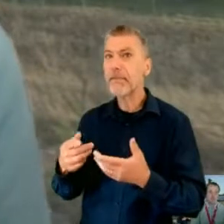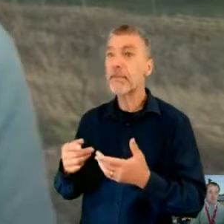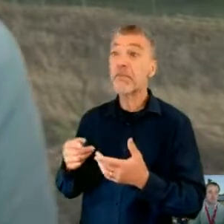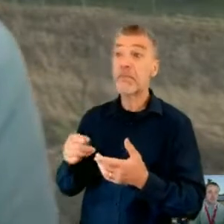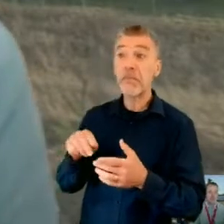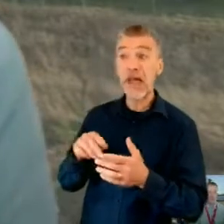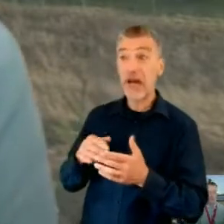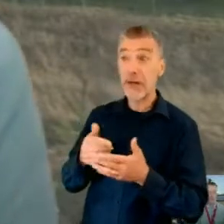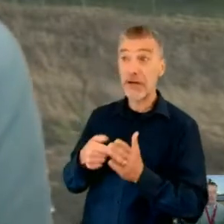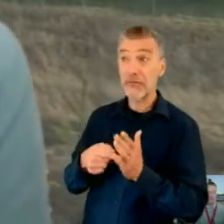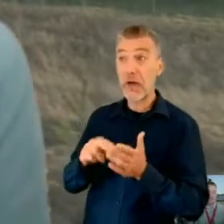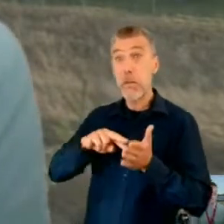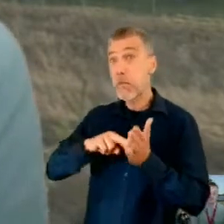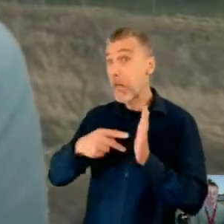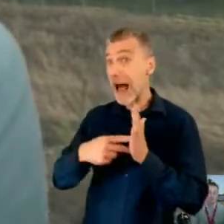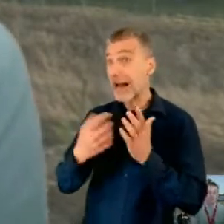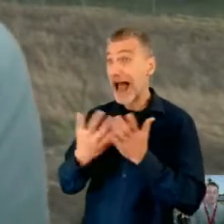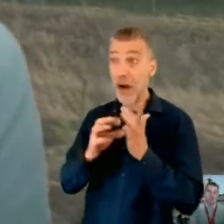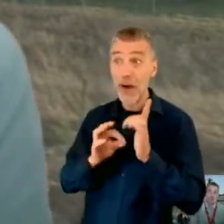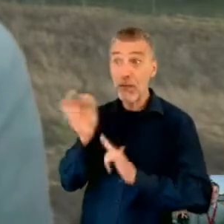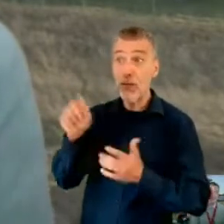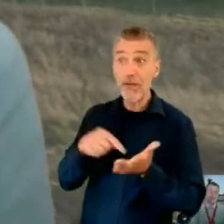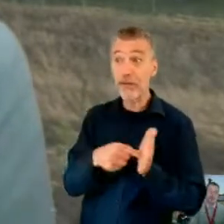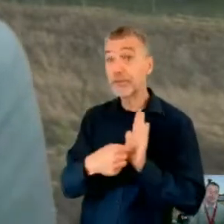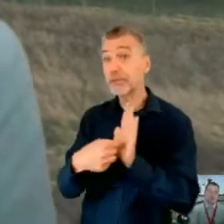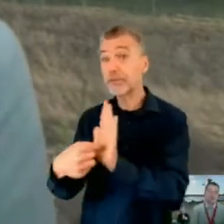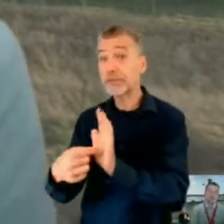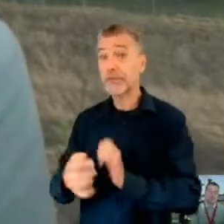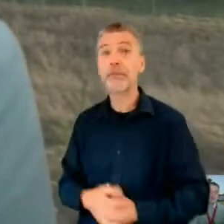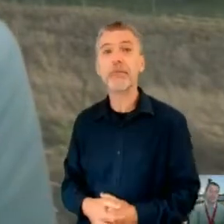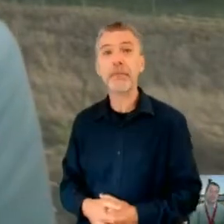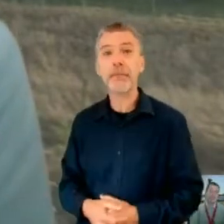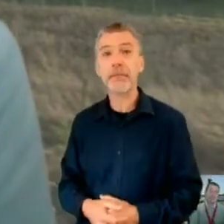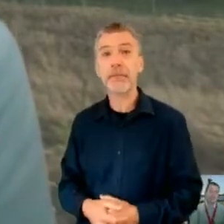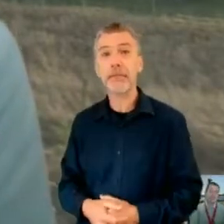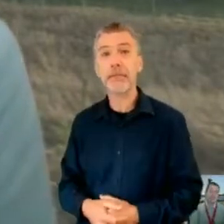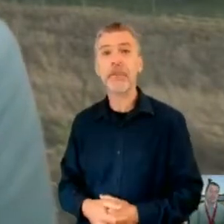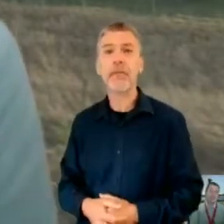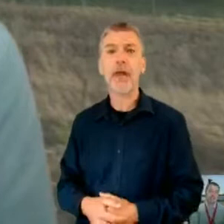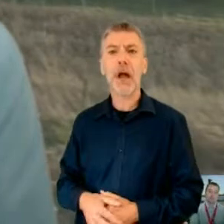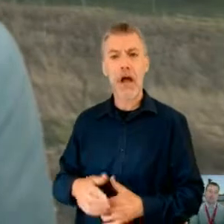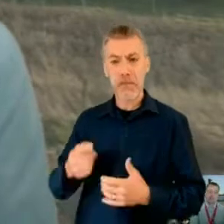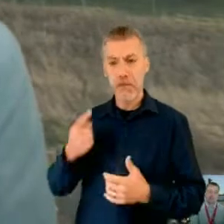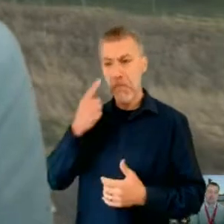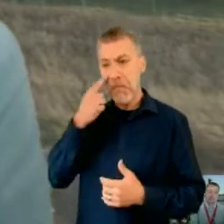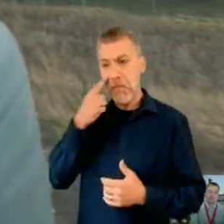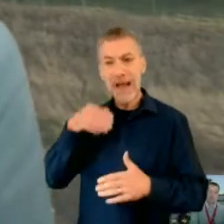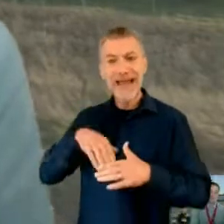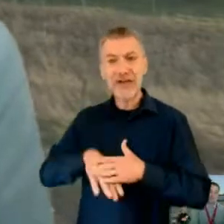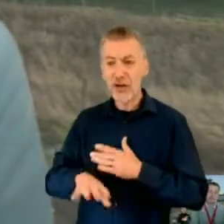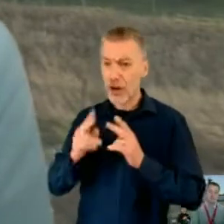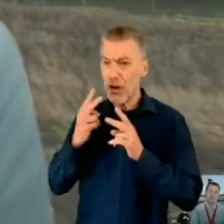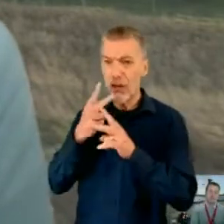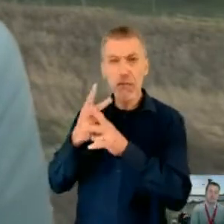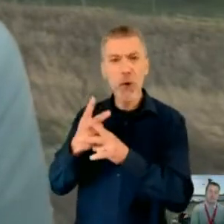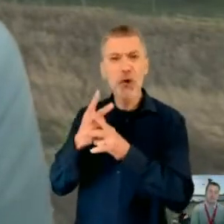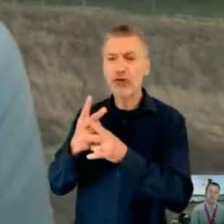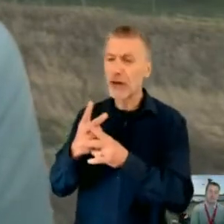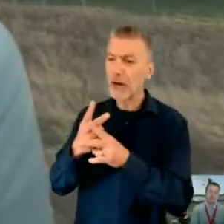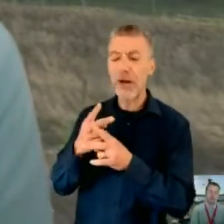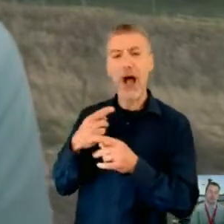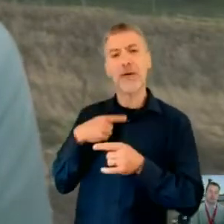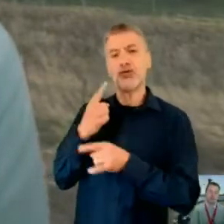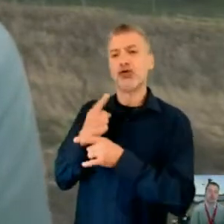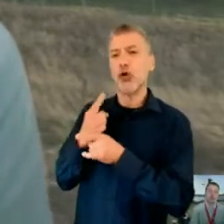those. We spend a lot of time reporting that internally, so not just to the board members and the exec teams,